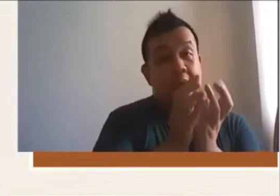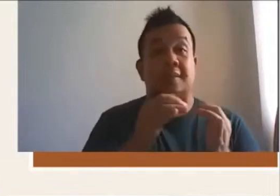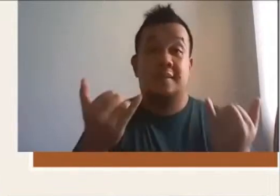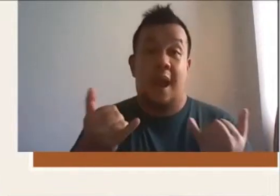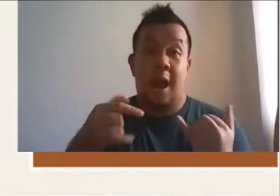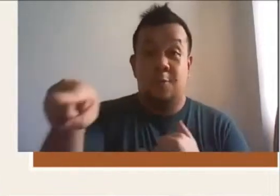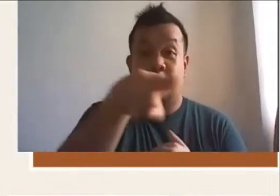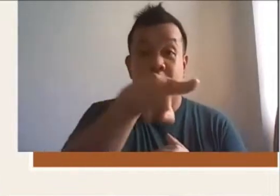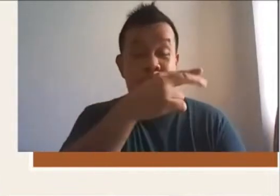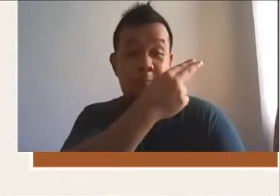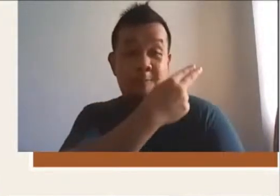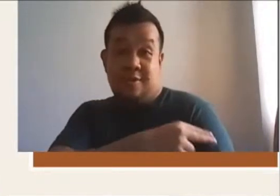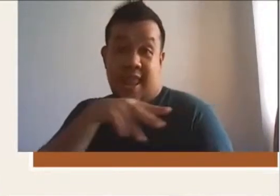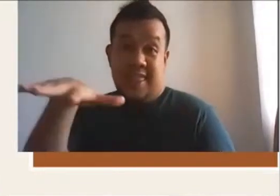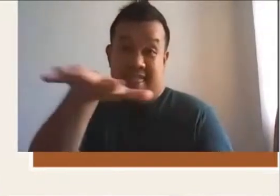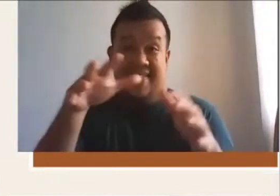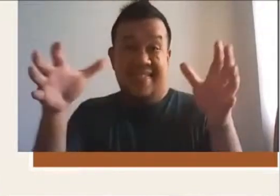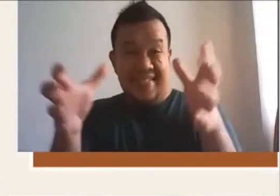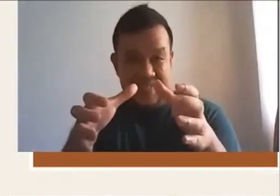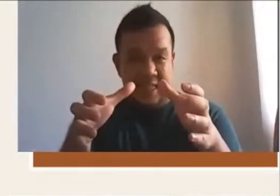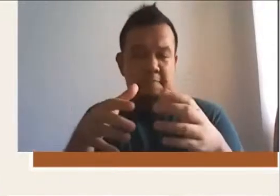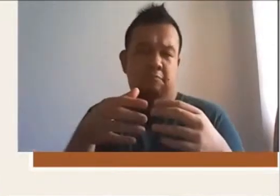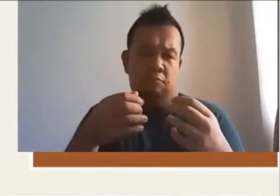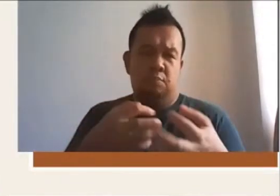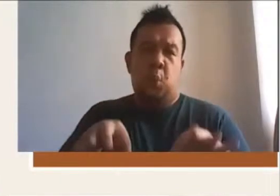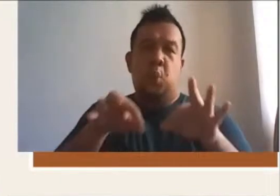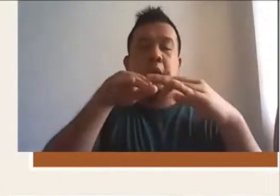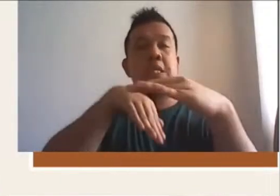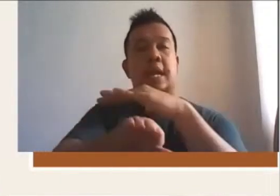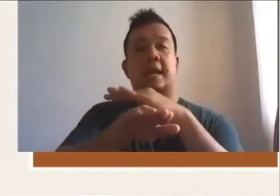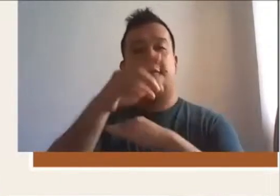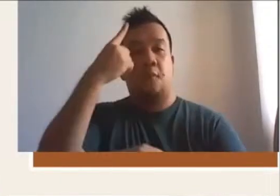access for the deaf, na you would know what to do.